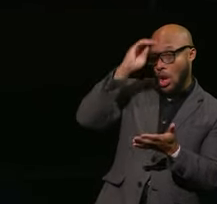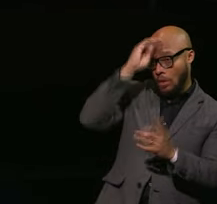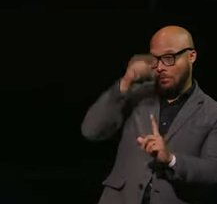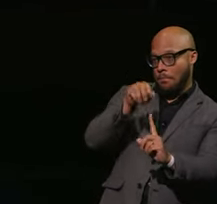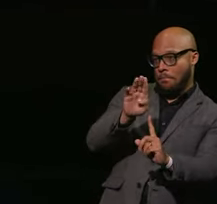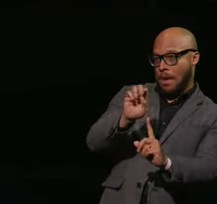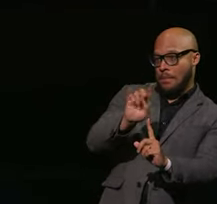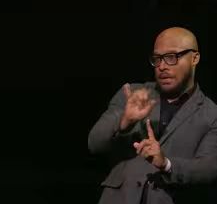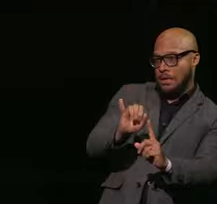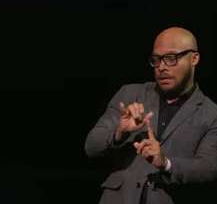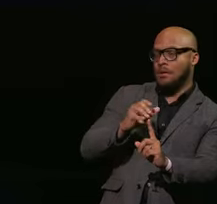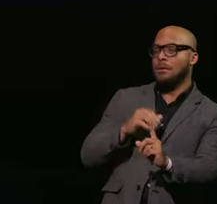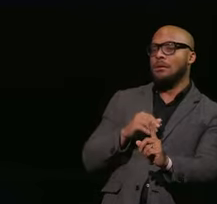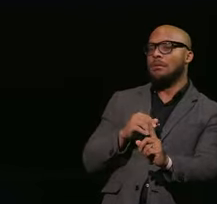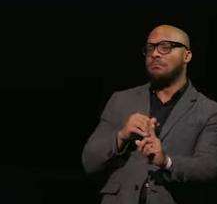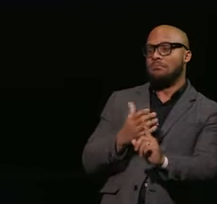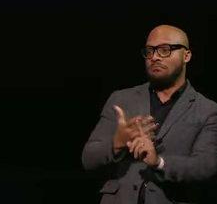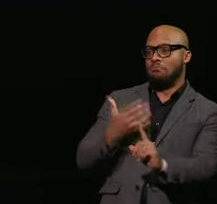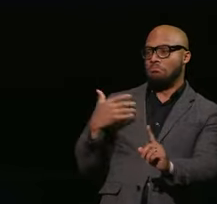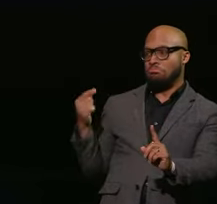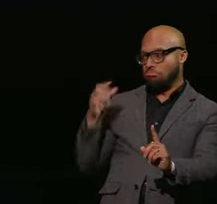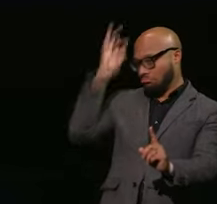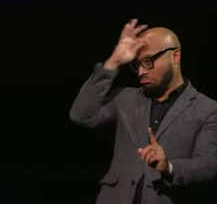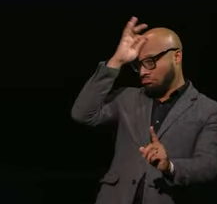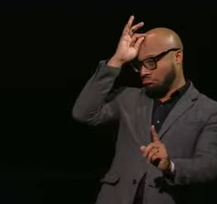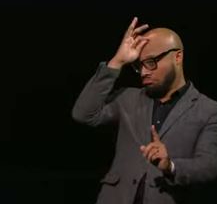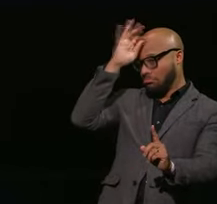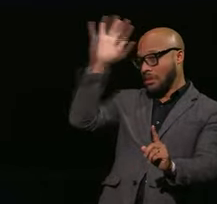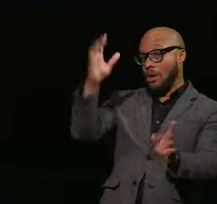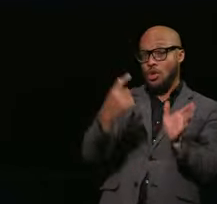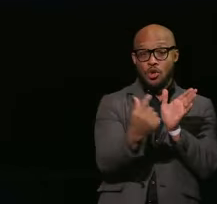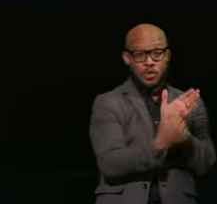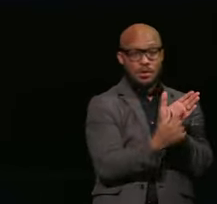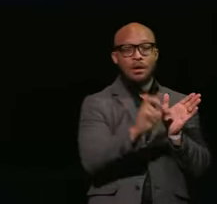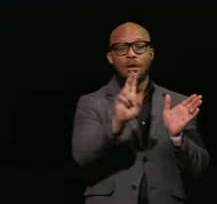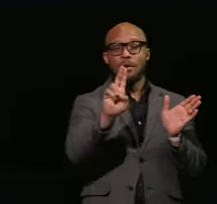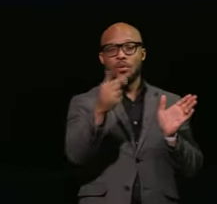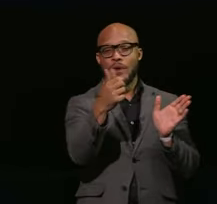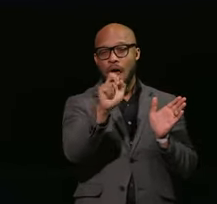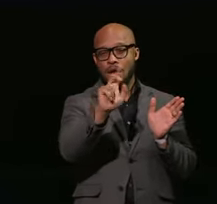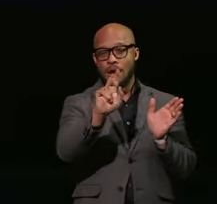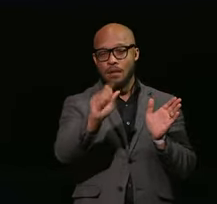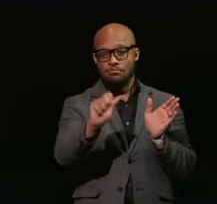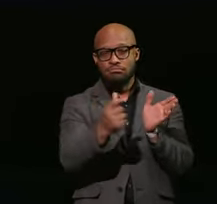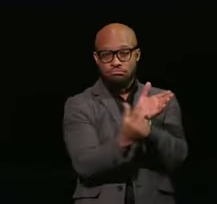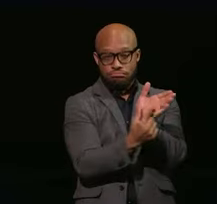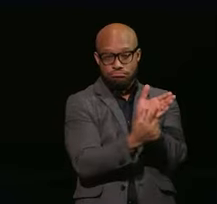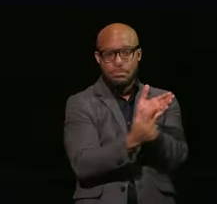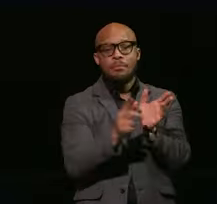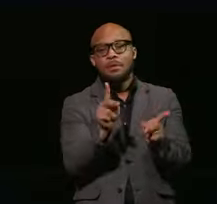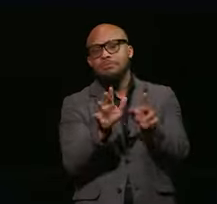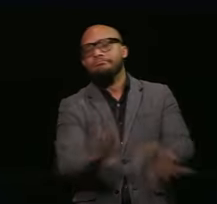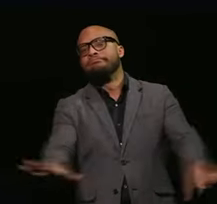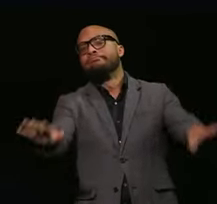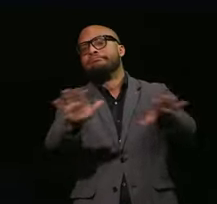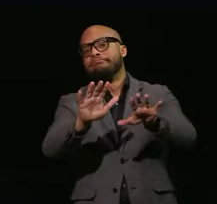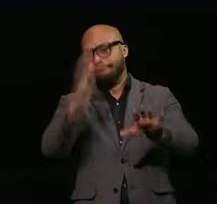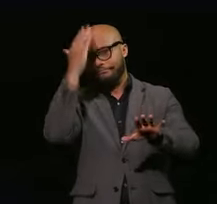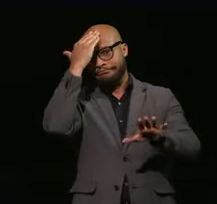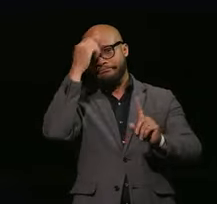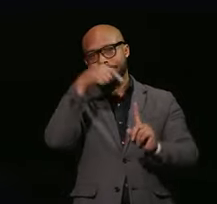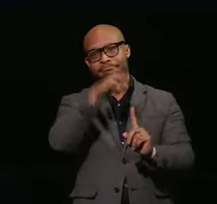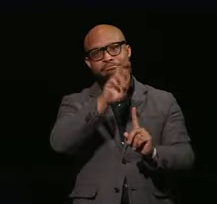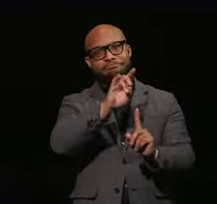not. He's a star, and his music is well known and beloved. And thanks to the power of social media and the internet, it